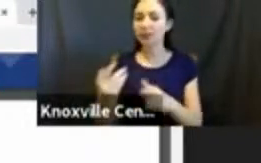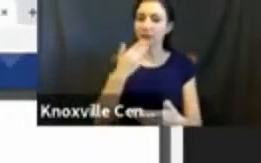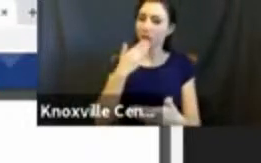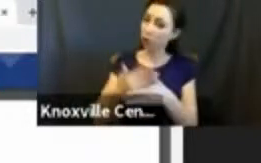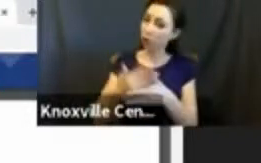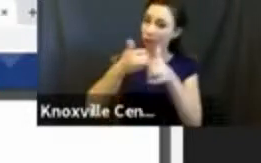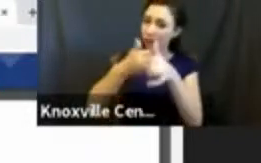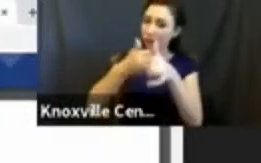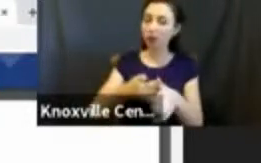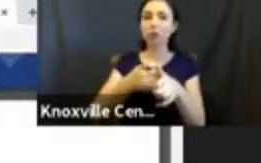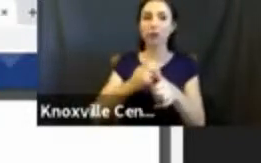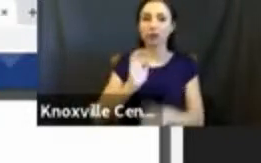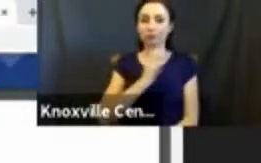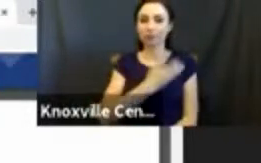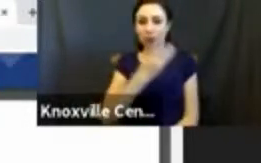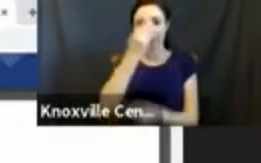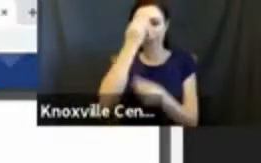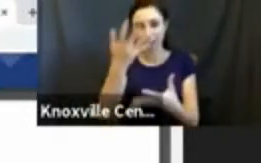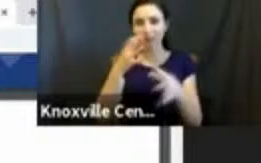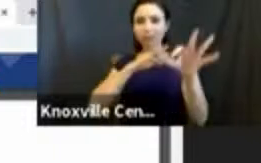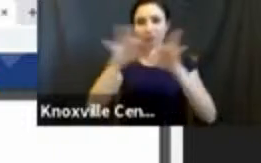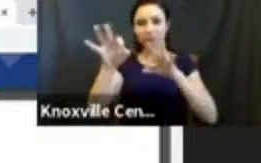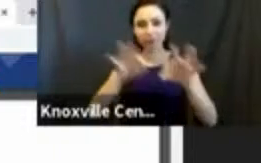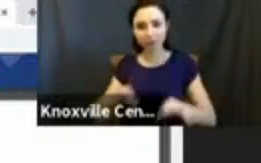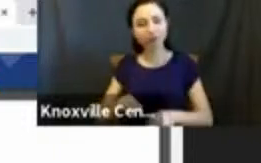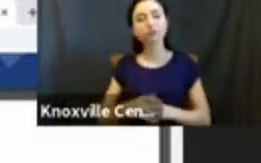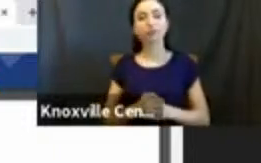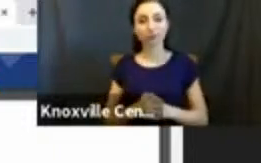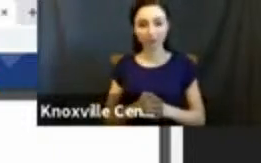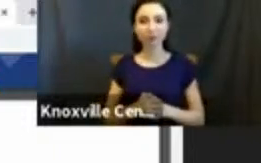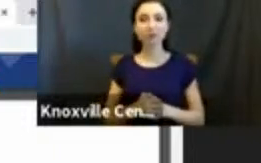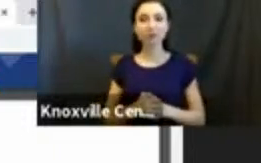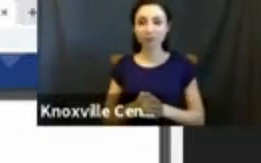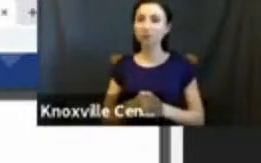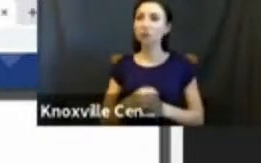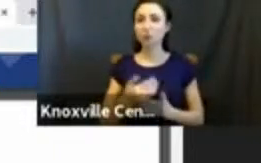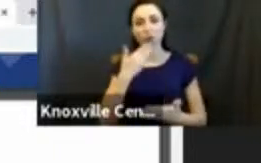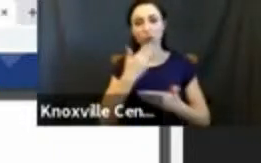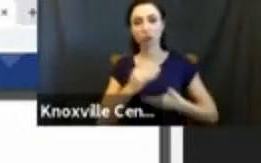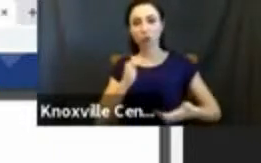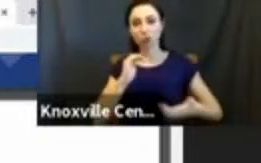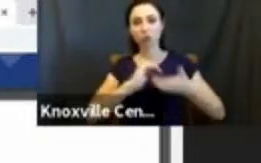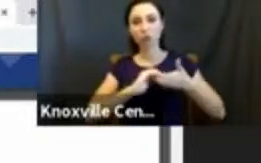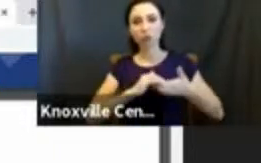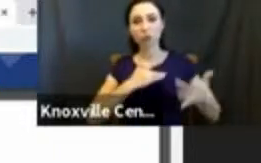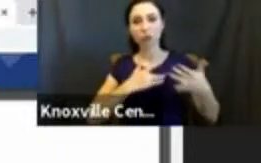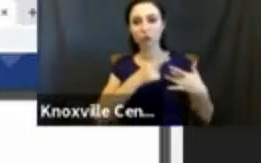we really appreciate that partnership and the concern that they're showing for the students in the community.